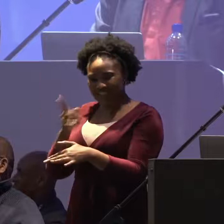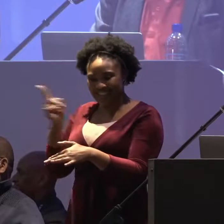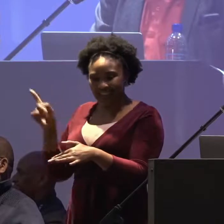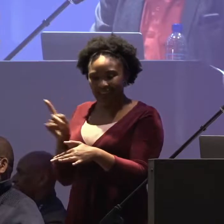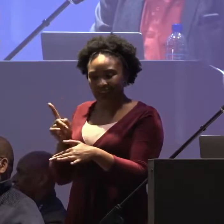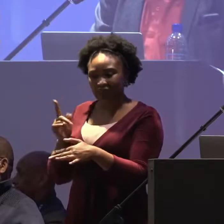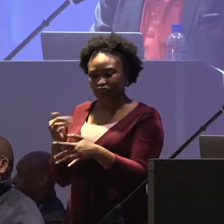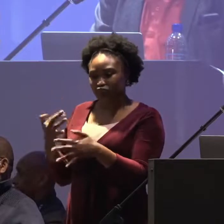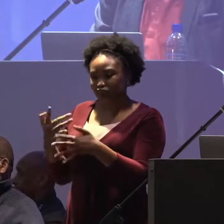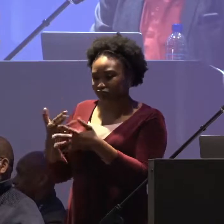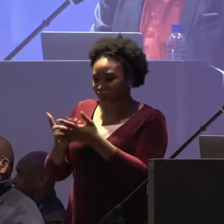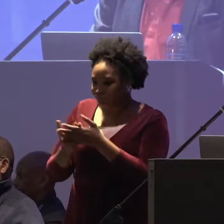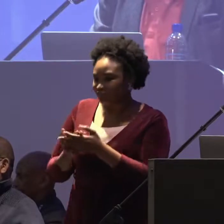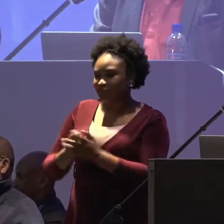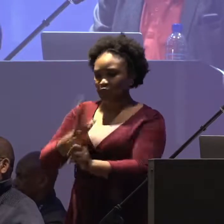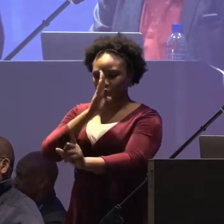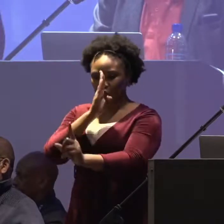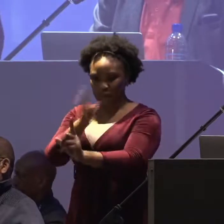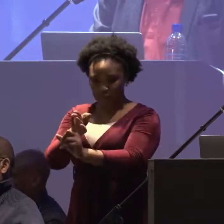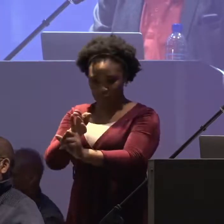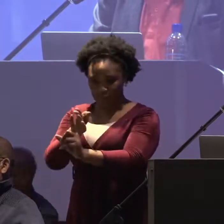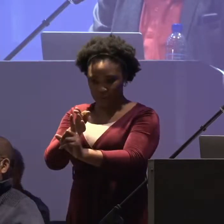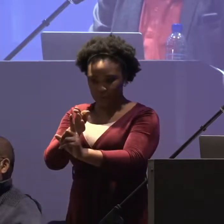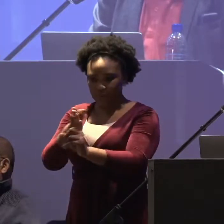very straightforward.